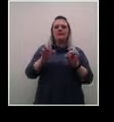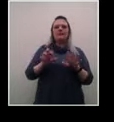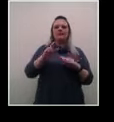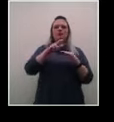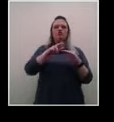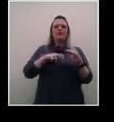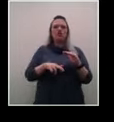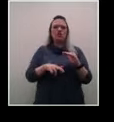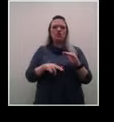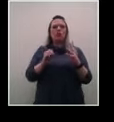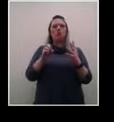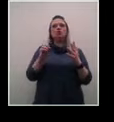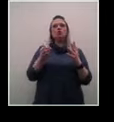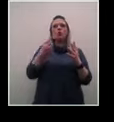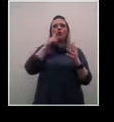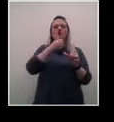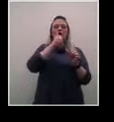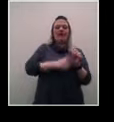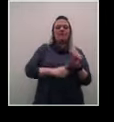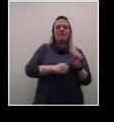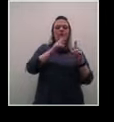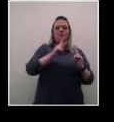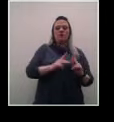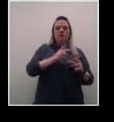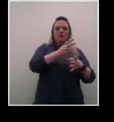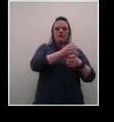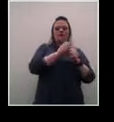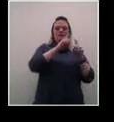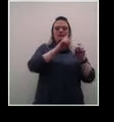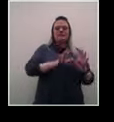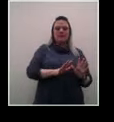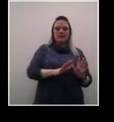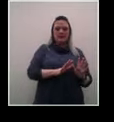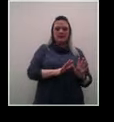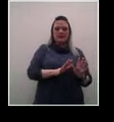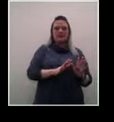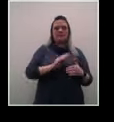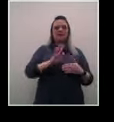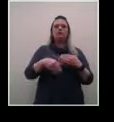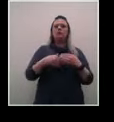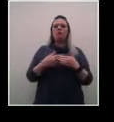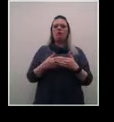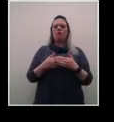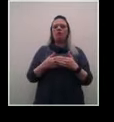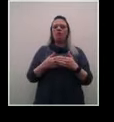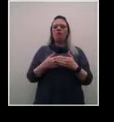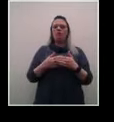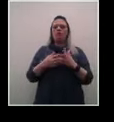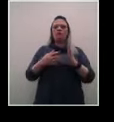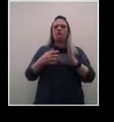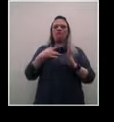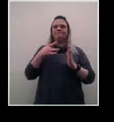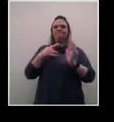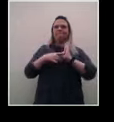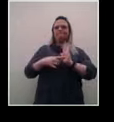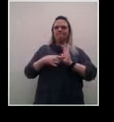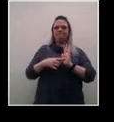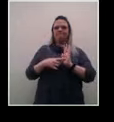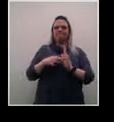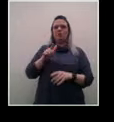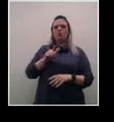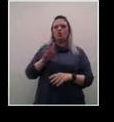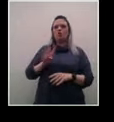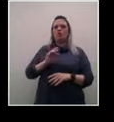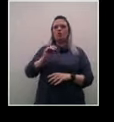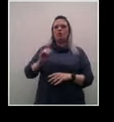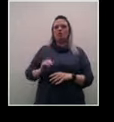ratio. So that means for every individual who is getting a test, and these are all up to this point symptomatic individuals, 24%